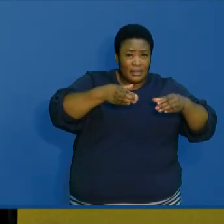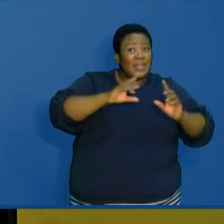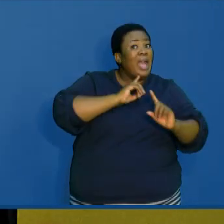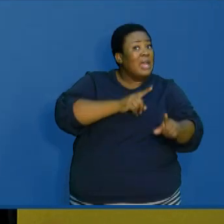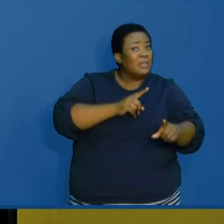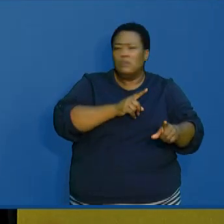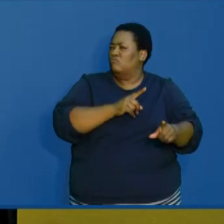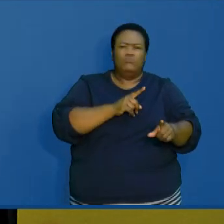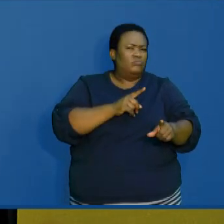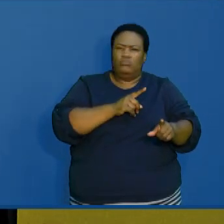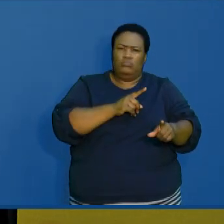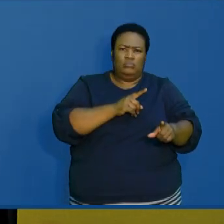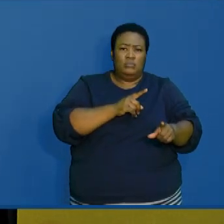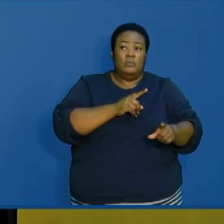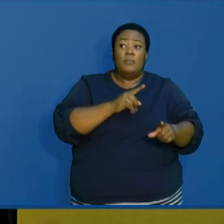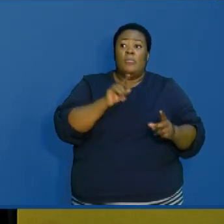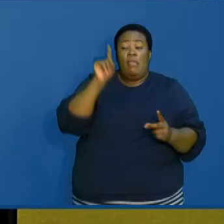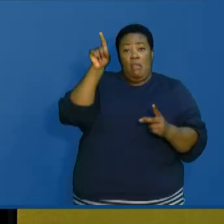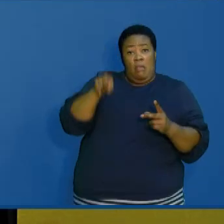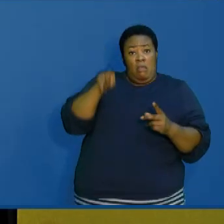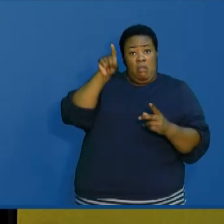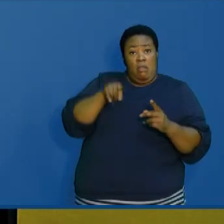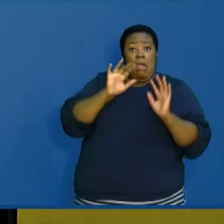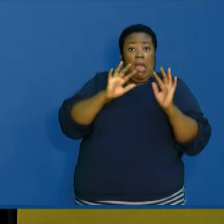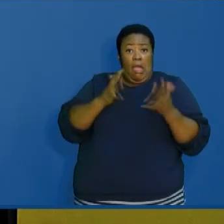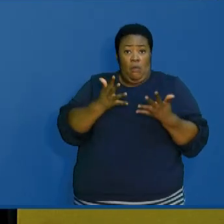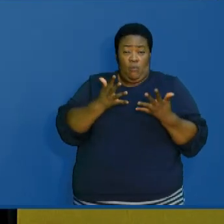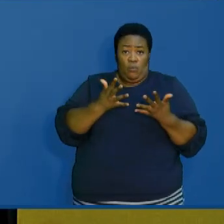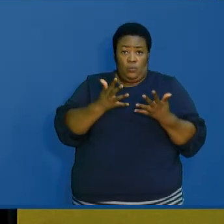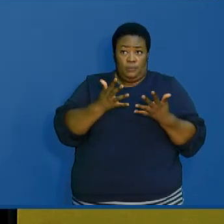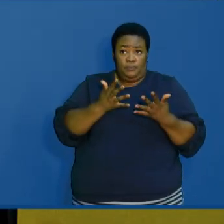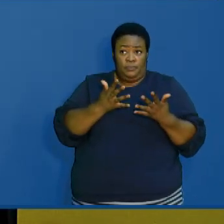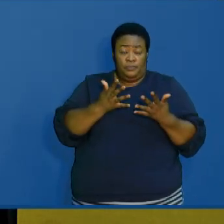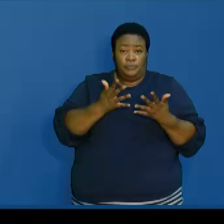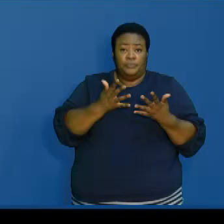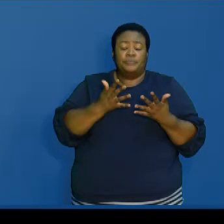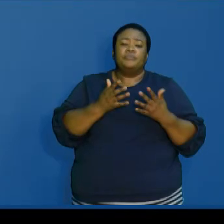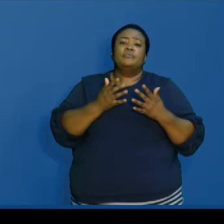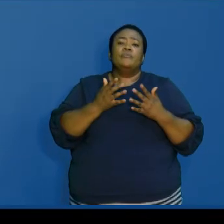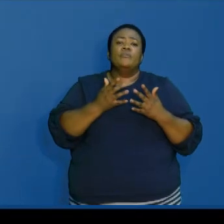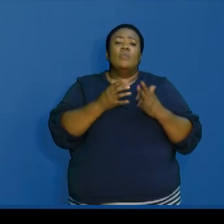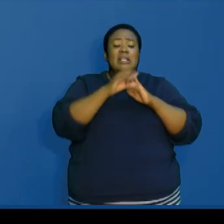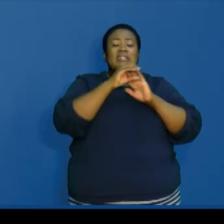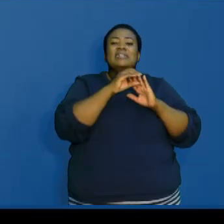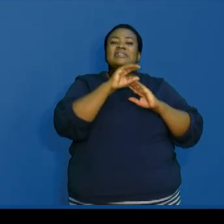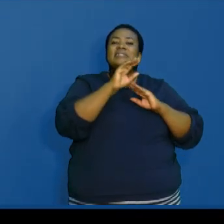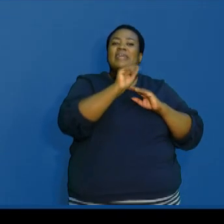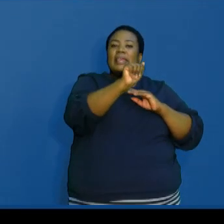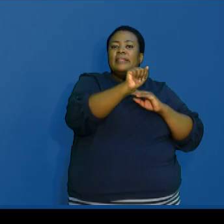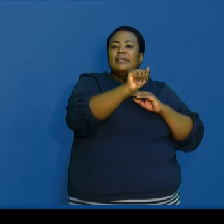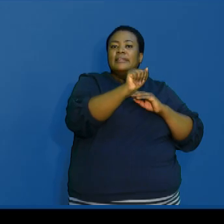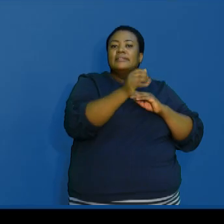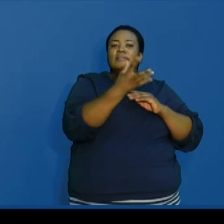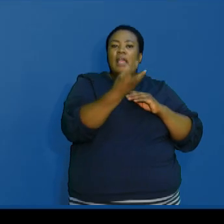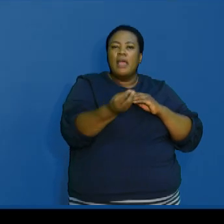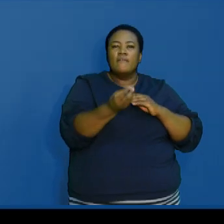This is what the genres are, how the genres are actually subdivided. Section A has got